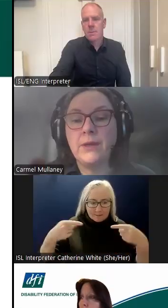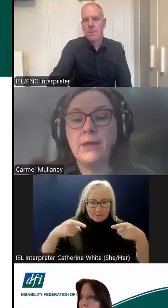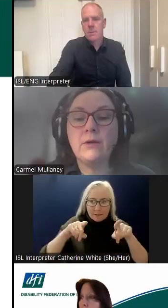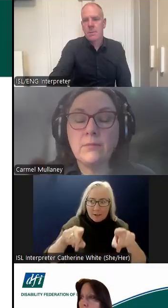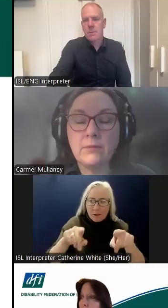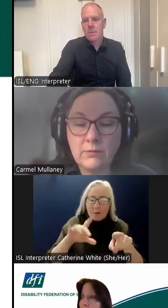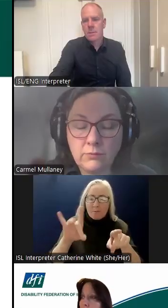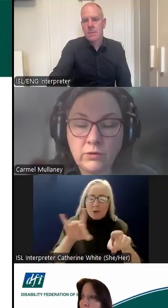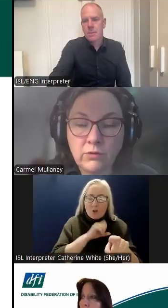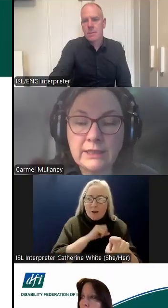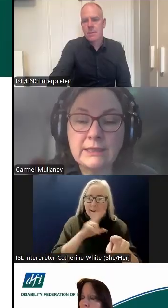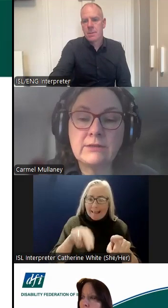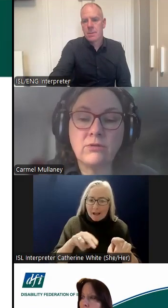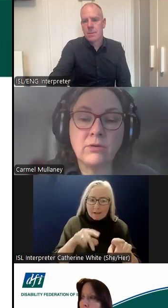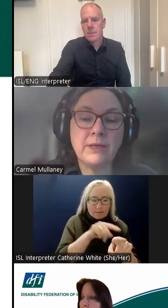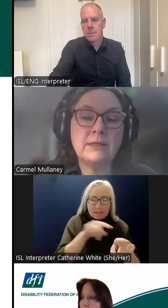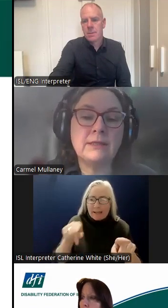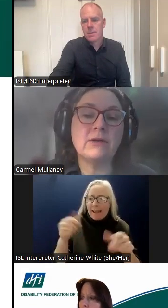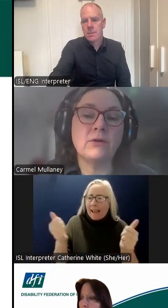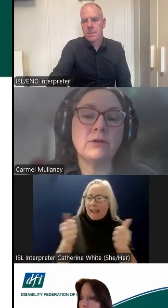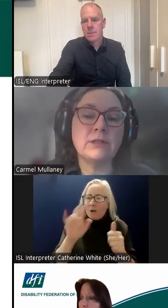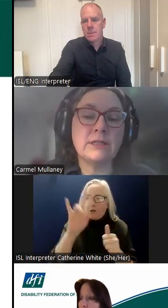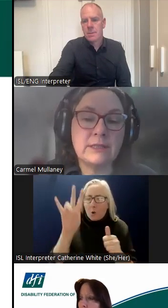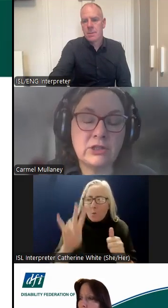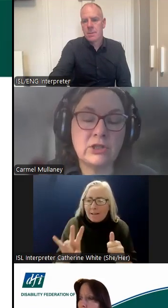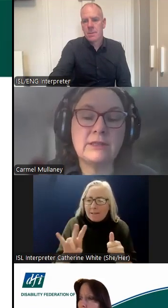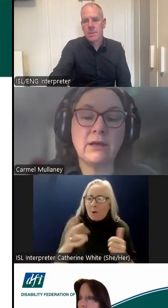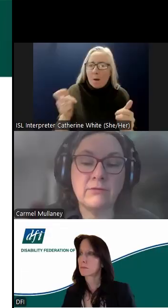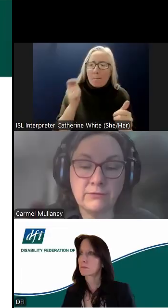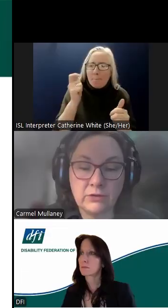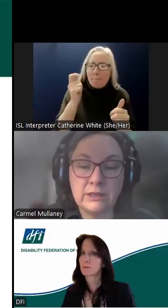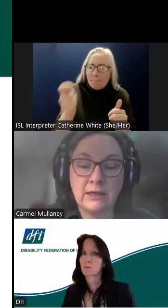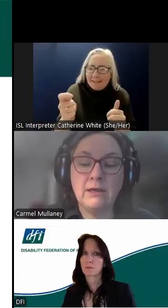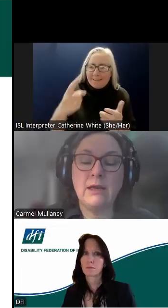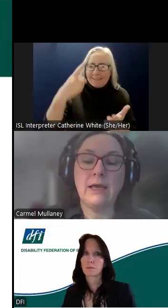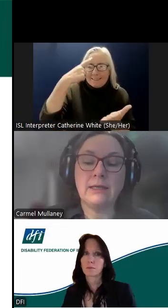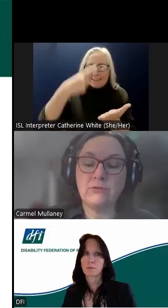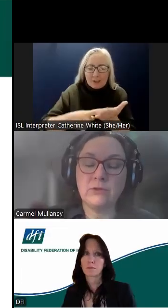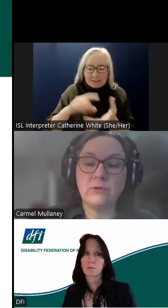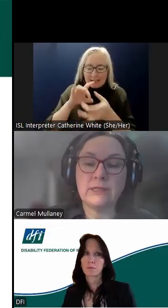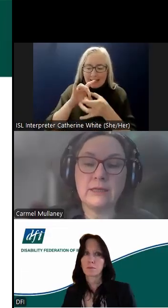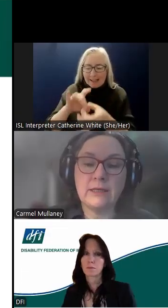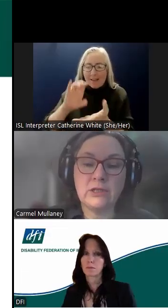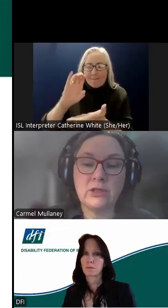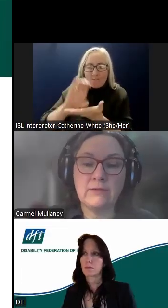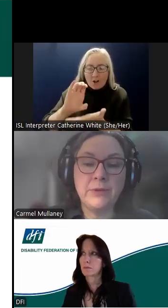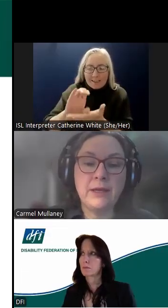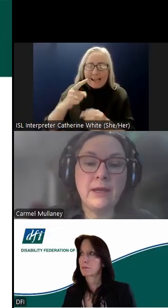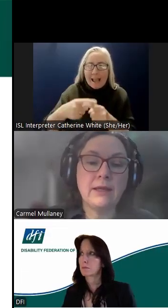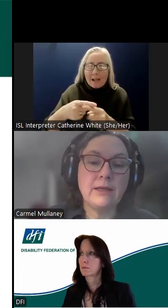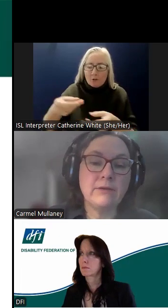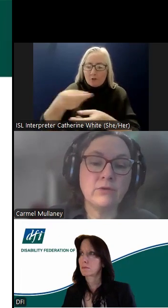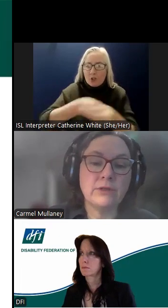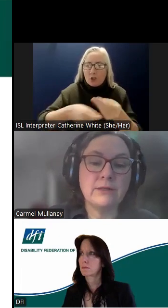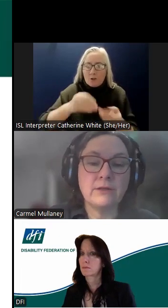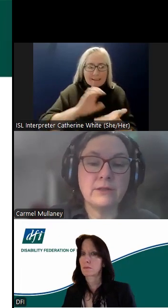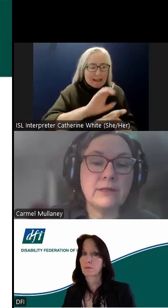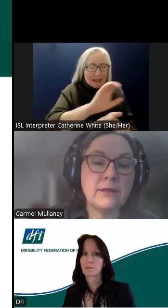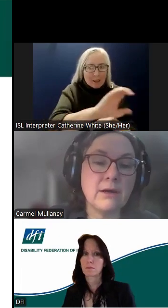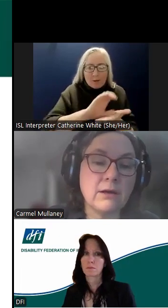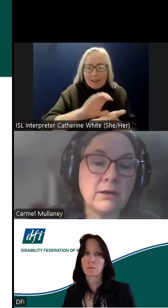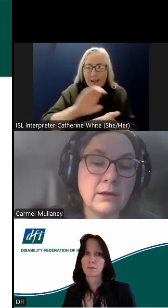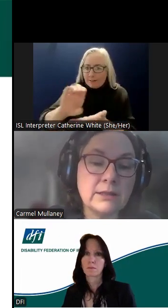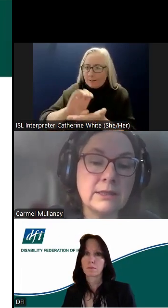inform requests or bids or decisions on funding and resource allocation. And then, of course,